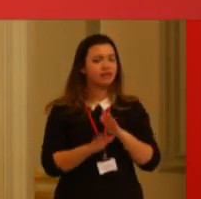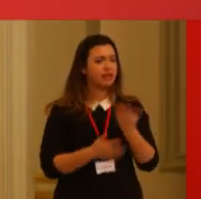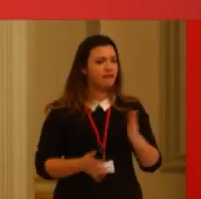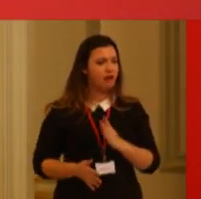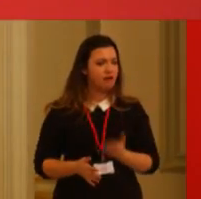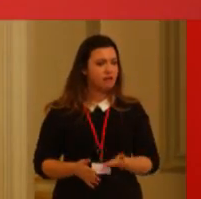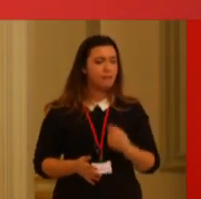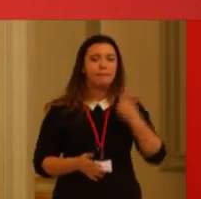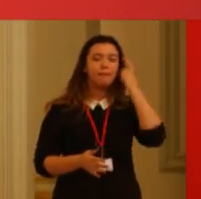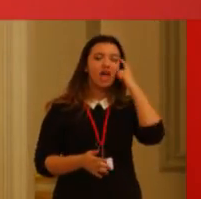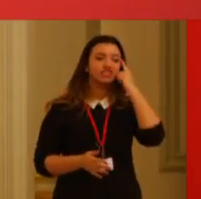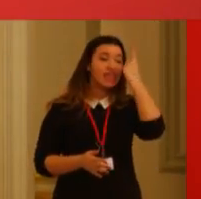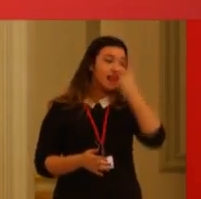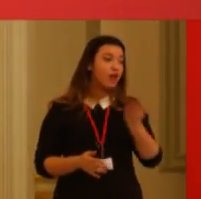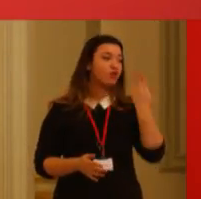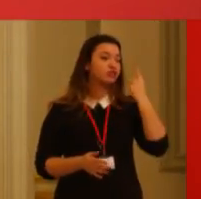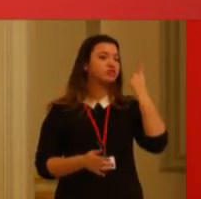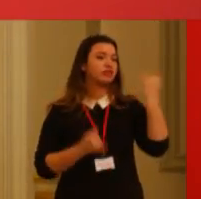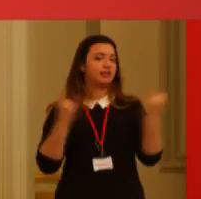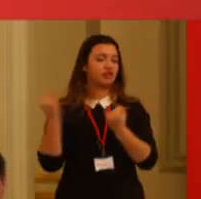seek a third recourse?